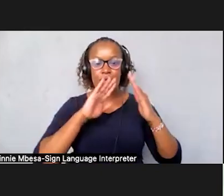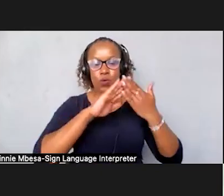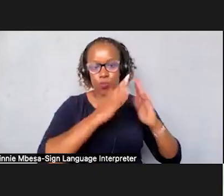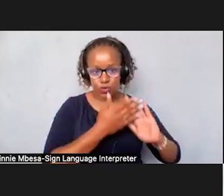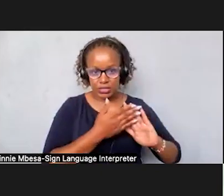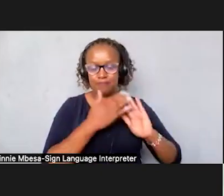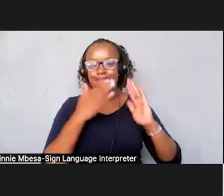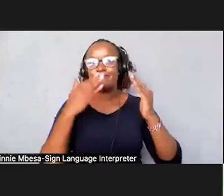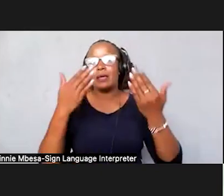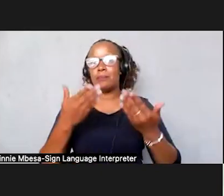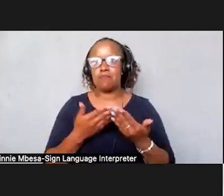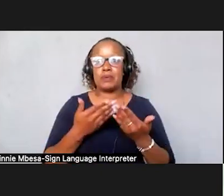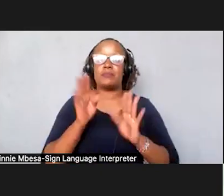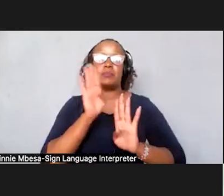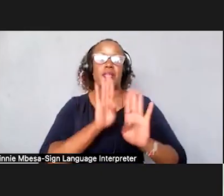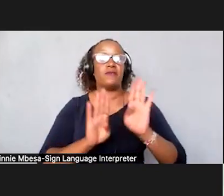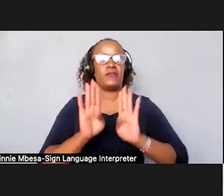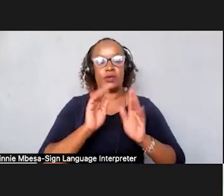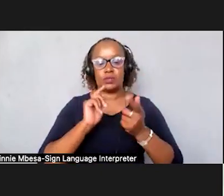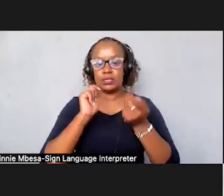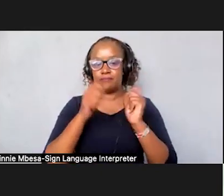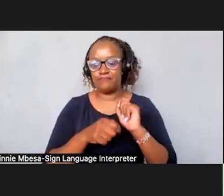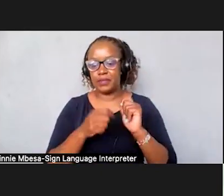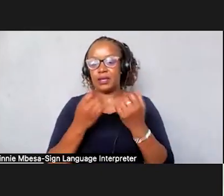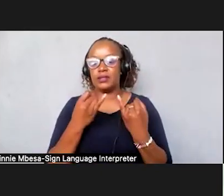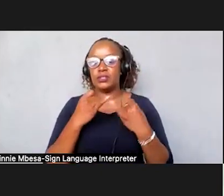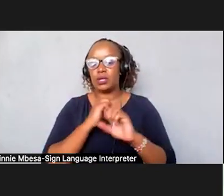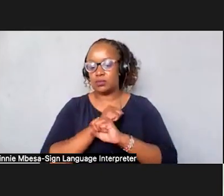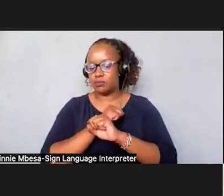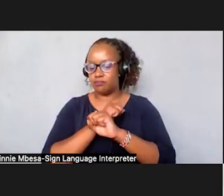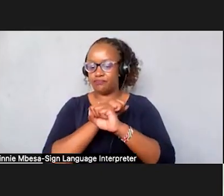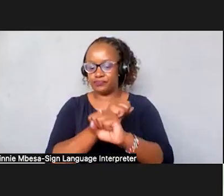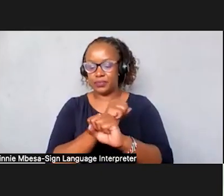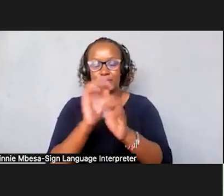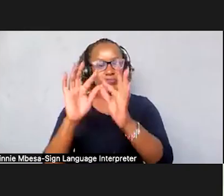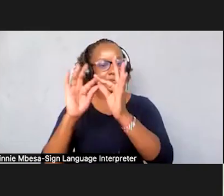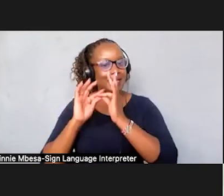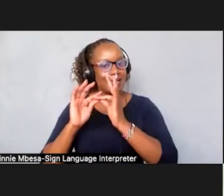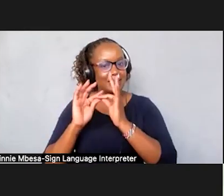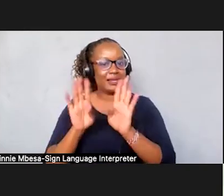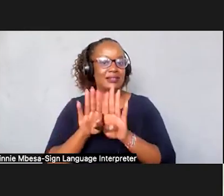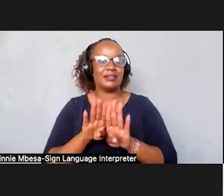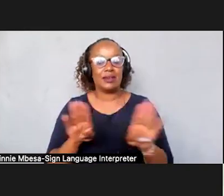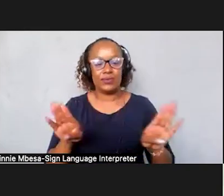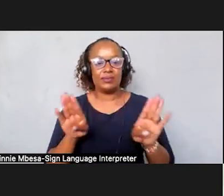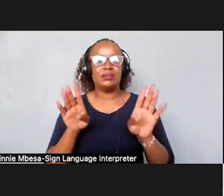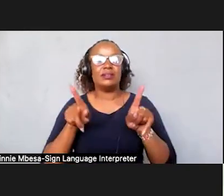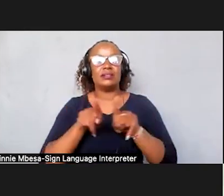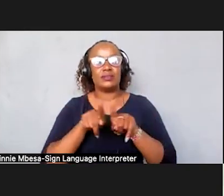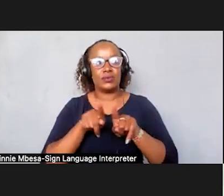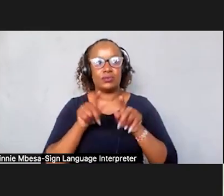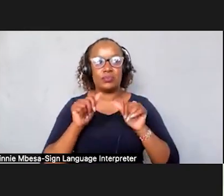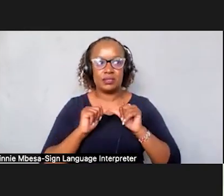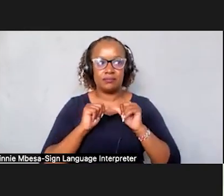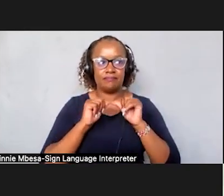change and to make the prevention efforts to be culturally grounded and to be sustainable